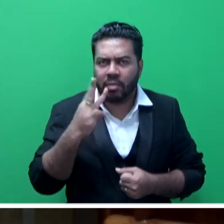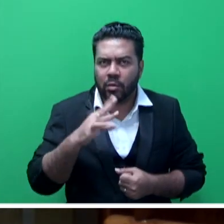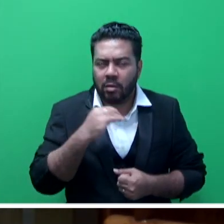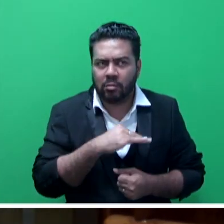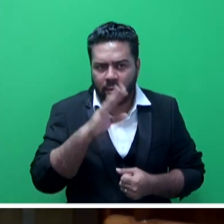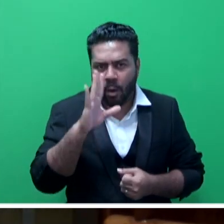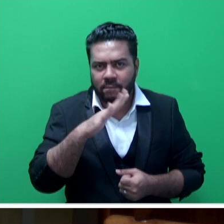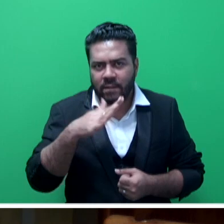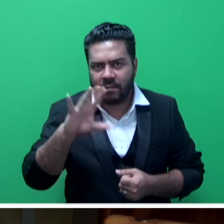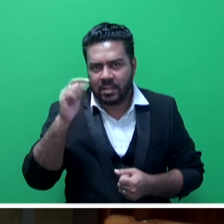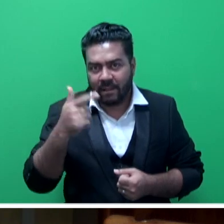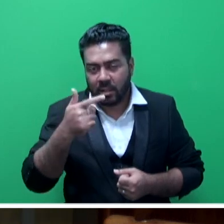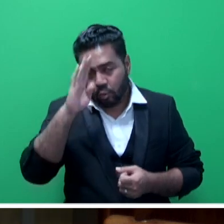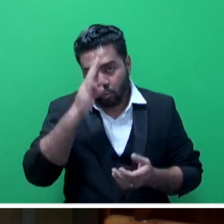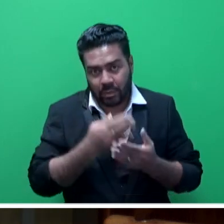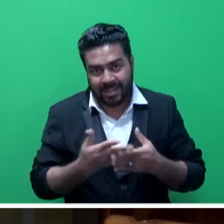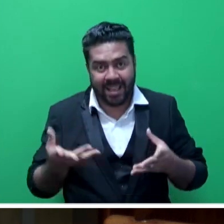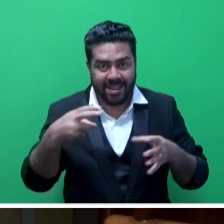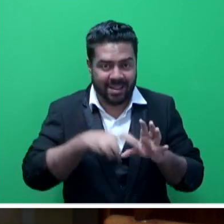203,157 students enrolled in our schools,